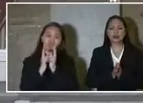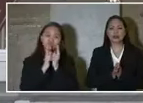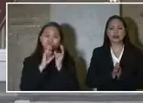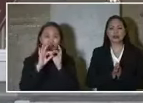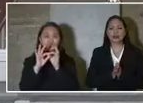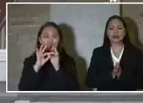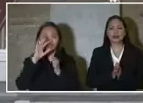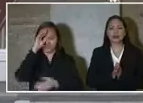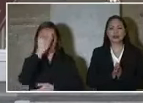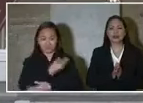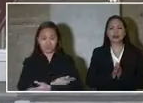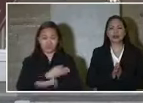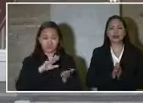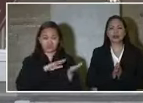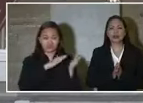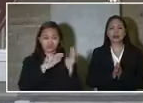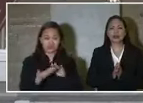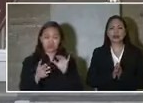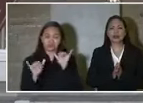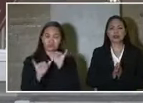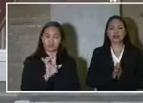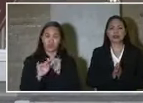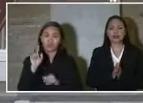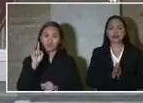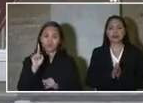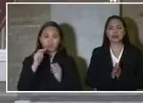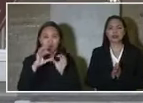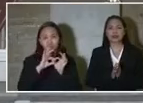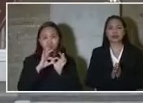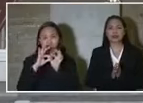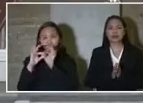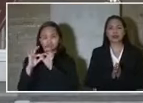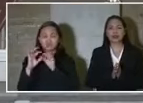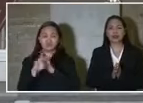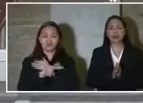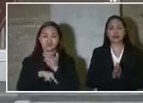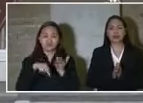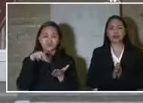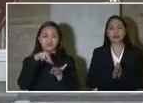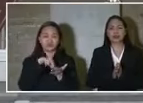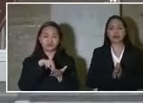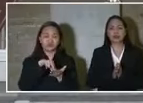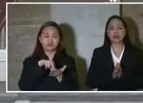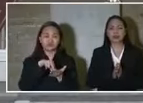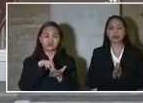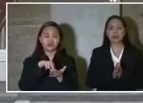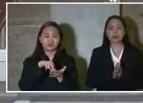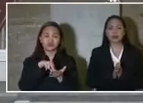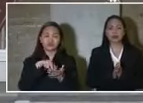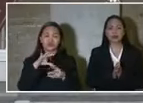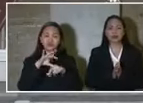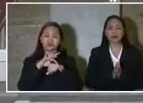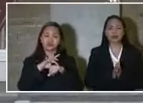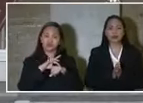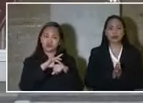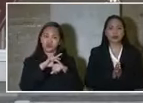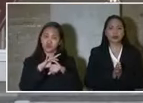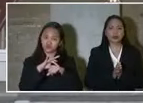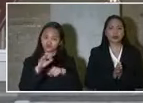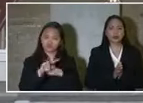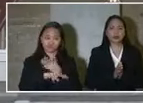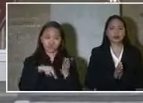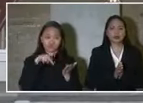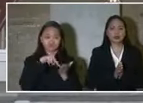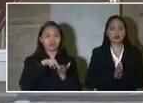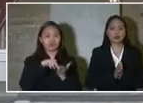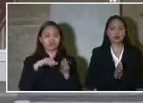death like his may also be one with him in his resurrection. When from the earth he will raise up in